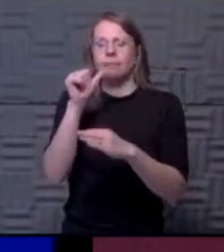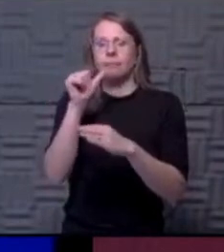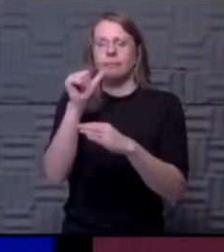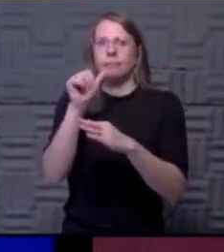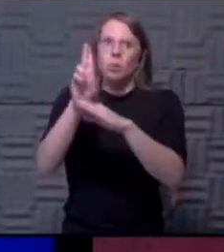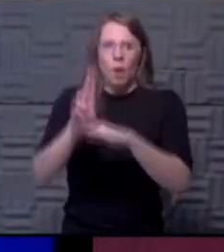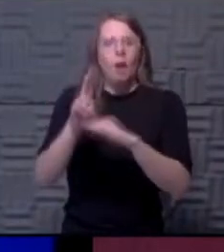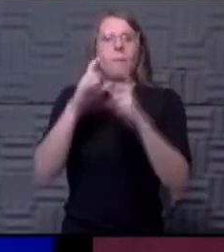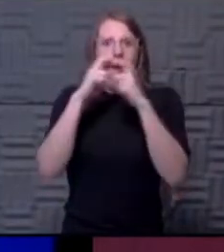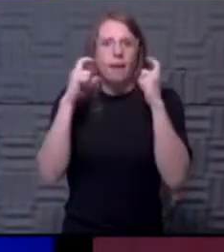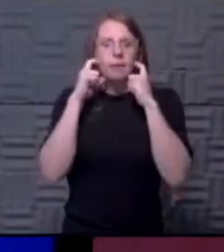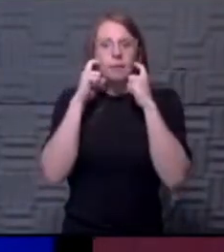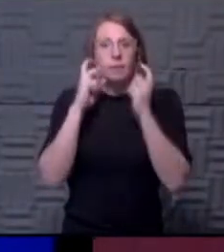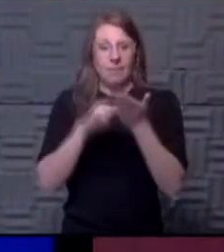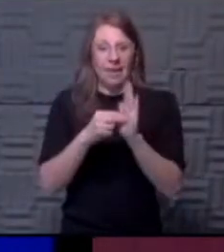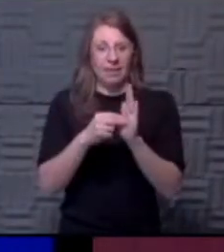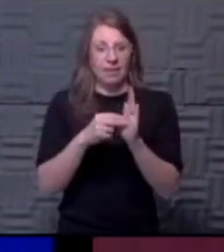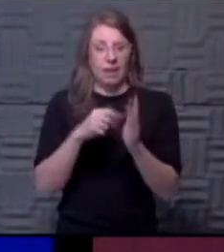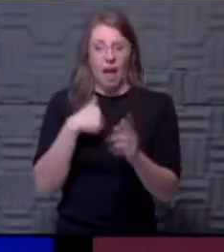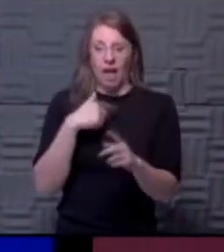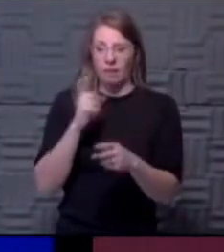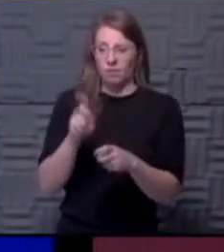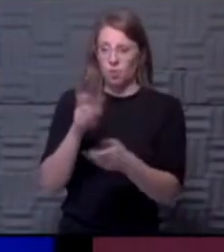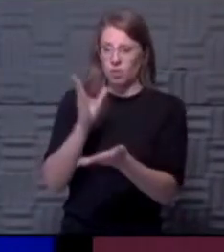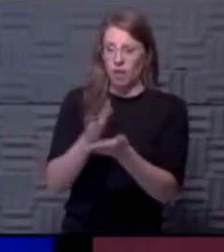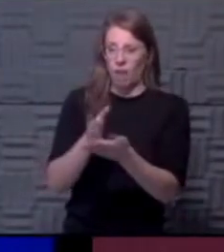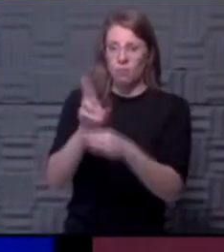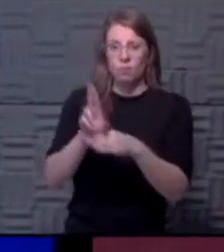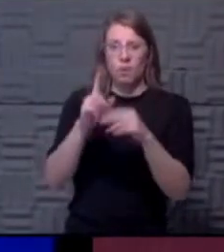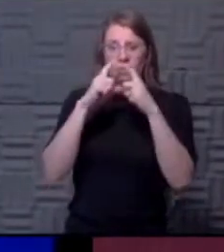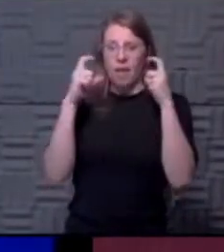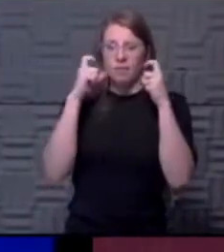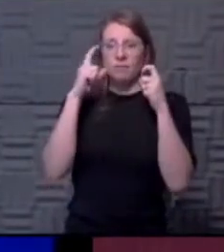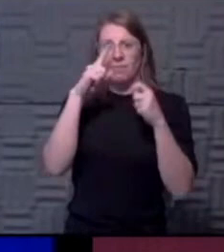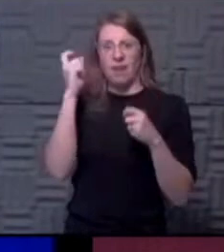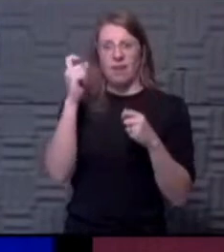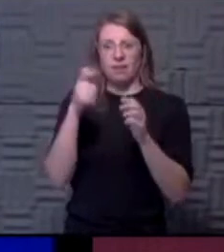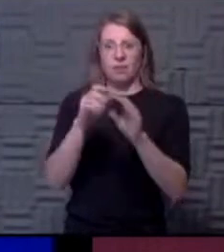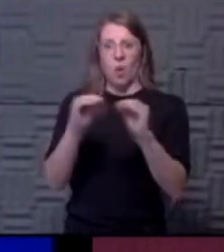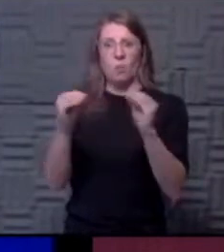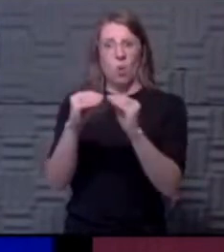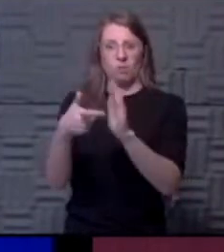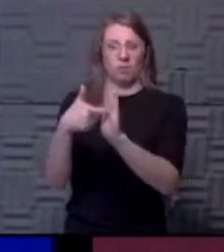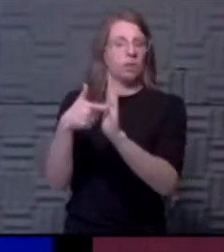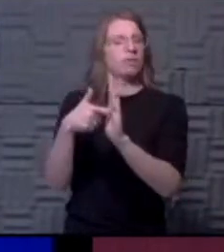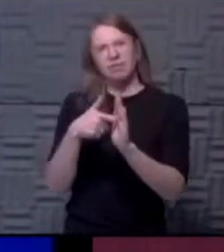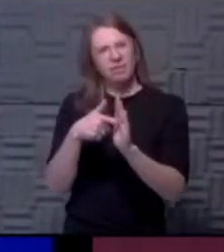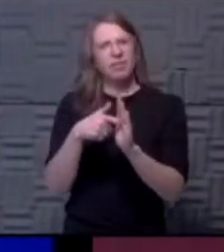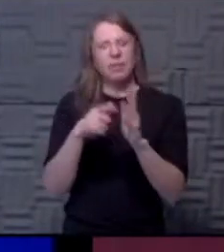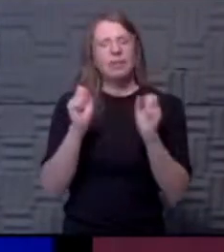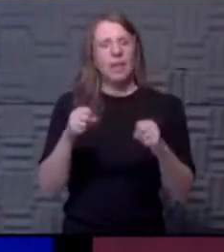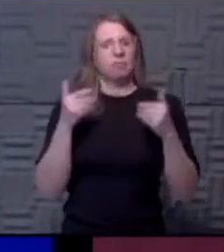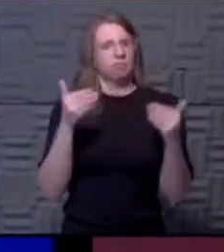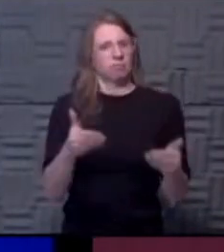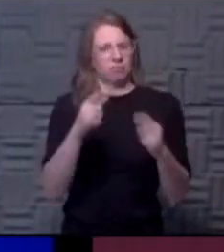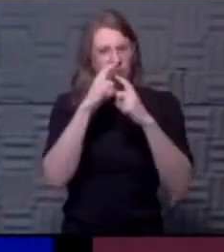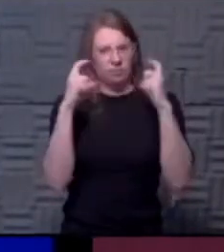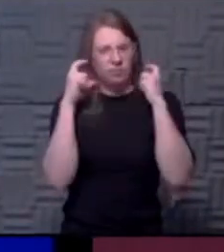can't. And continue to do all those things that you know, and we all know, have helped us manage